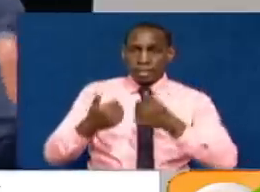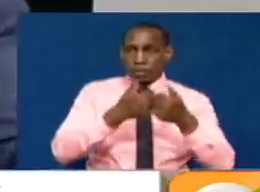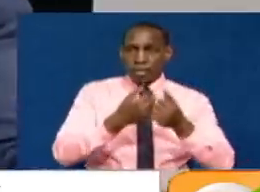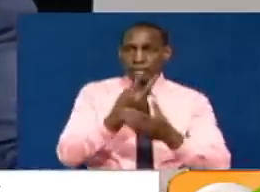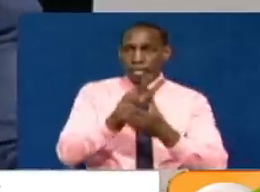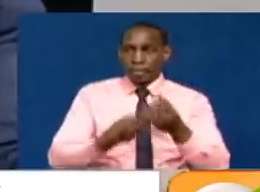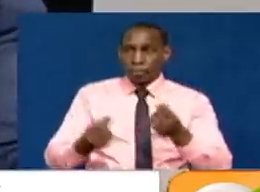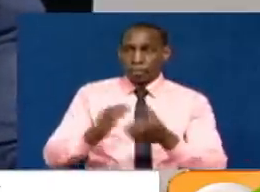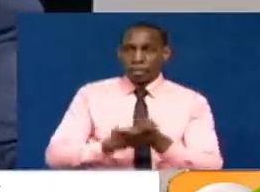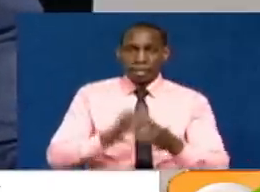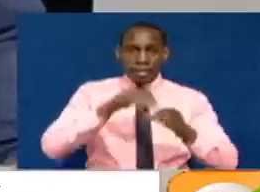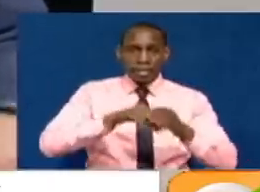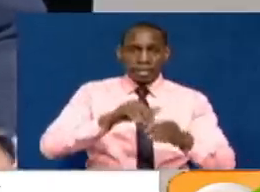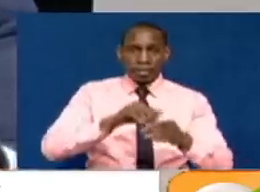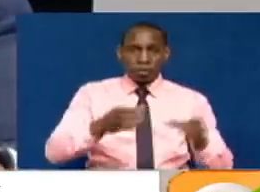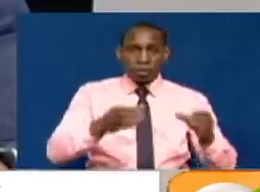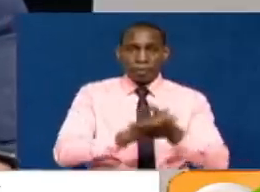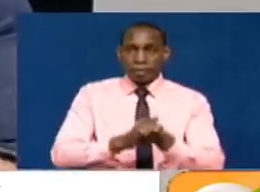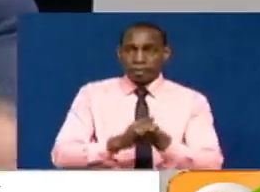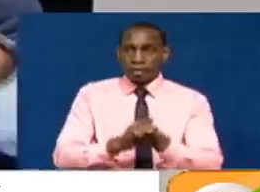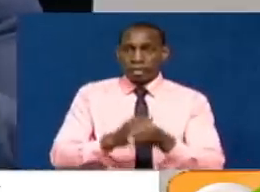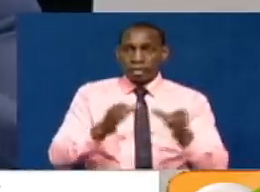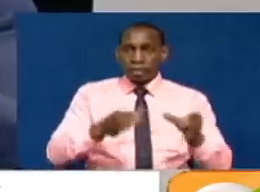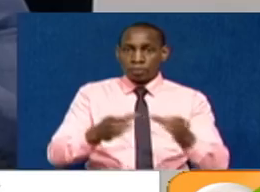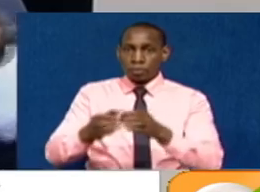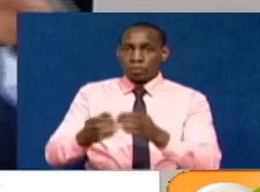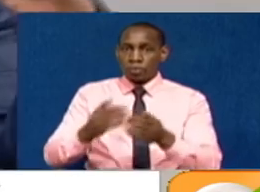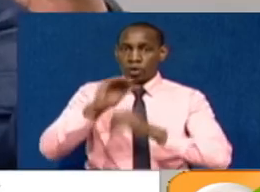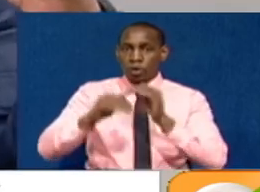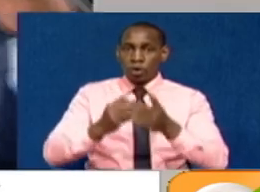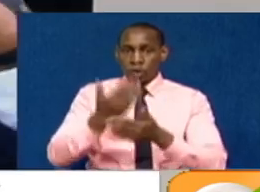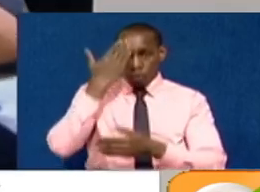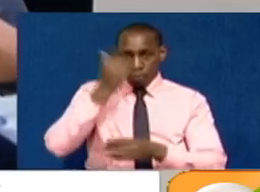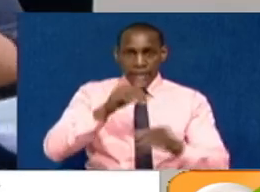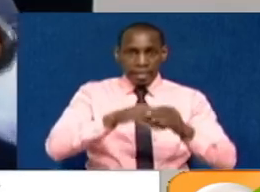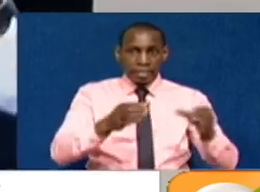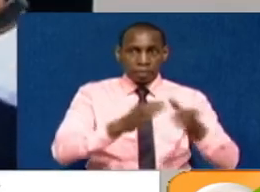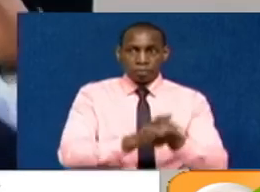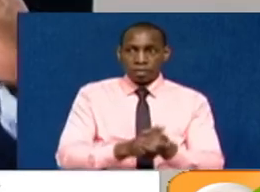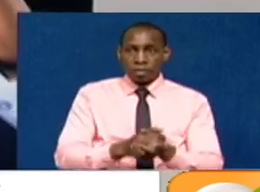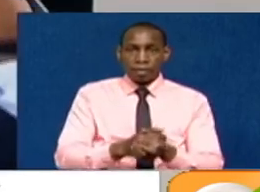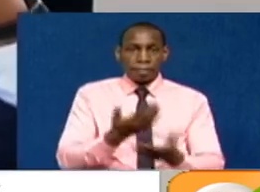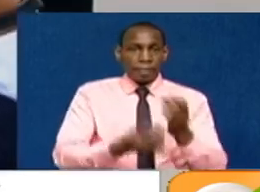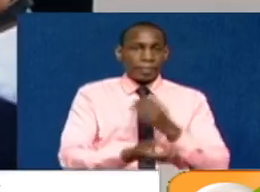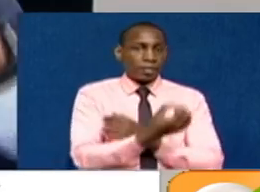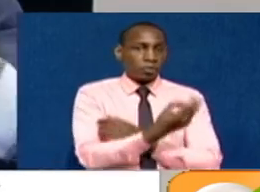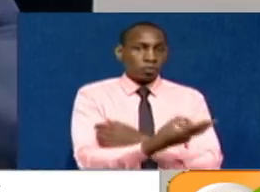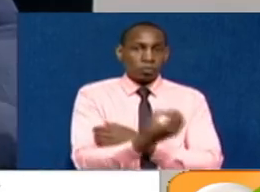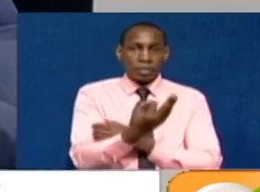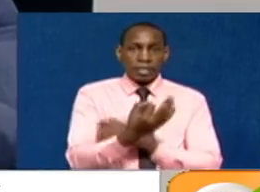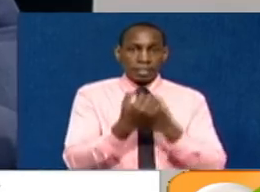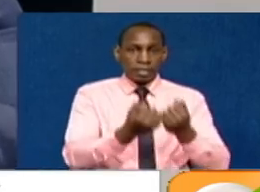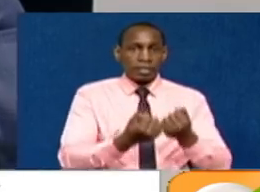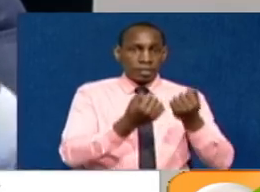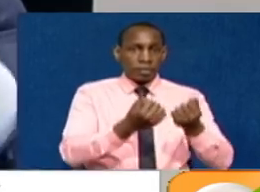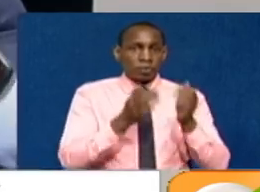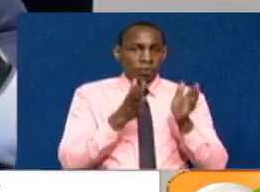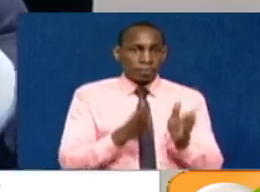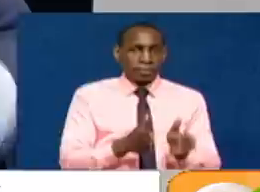both intra-party and inter-party. Intra-party because you will have two or three strong